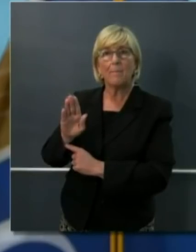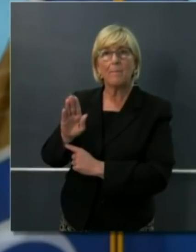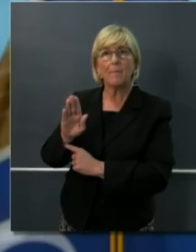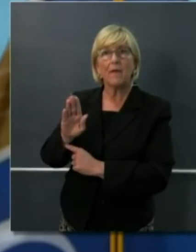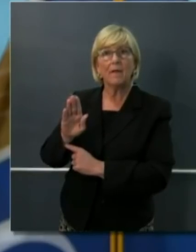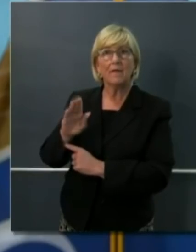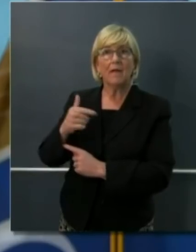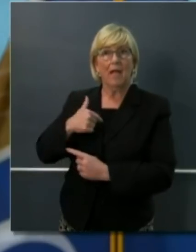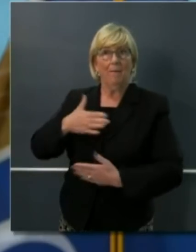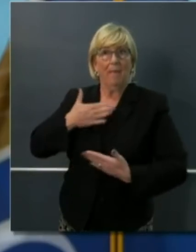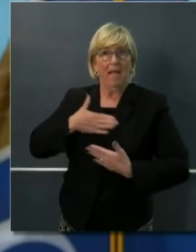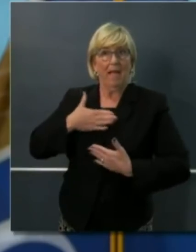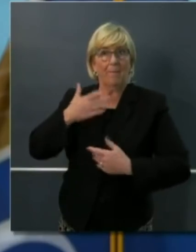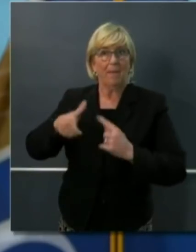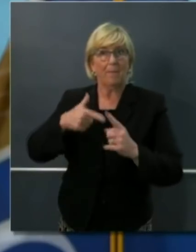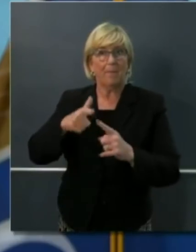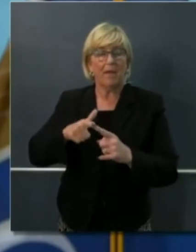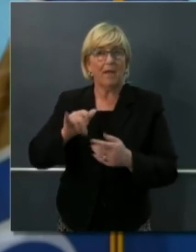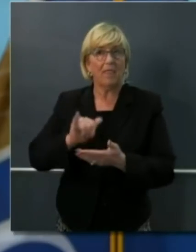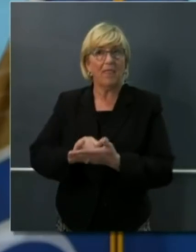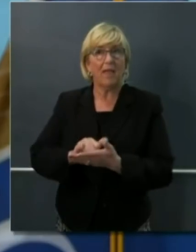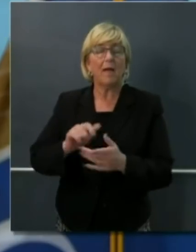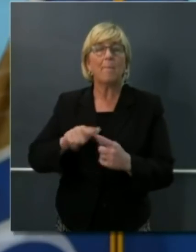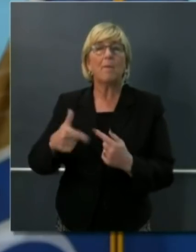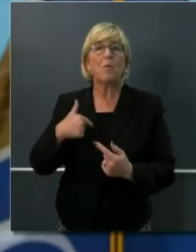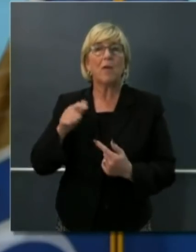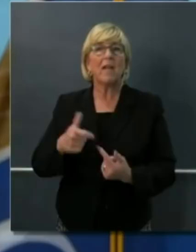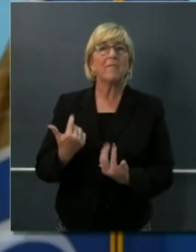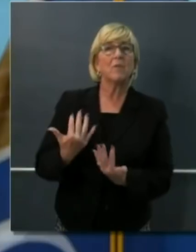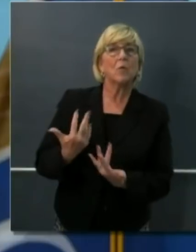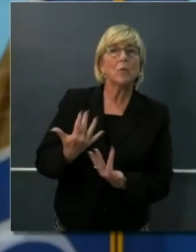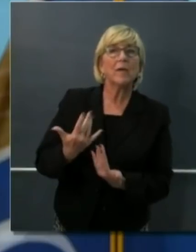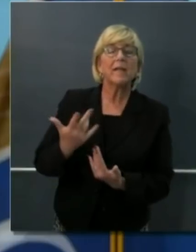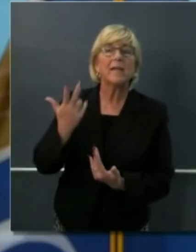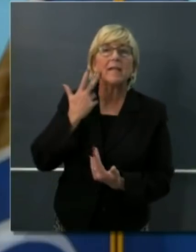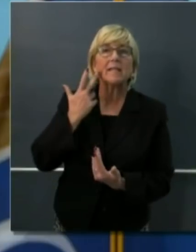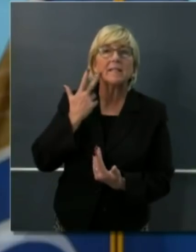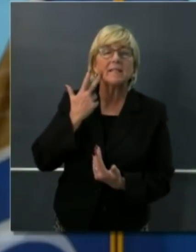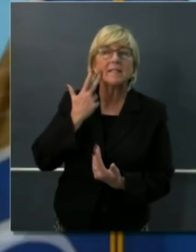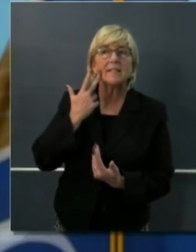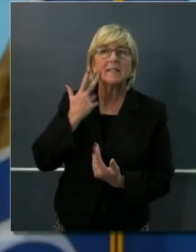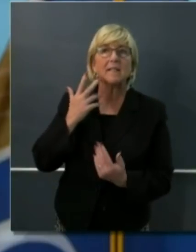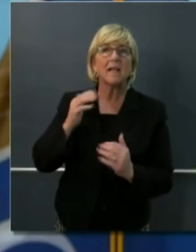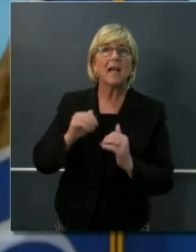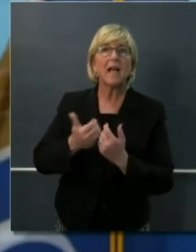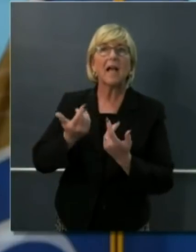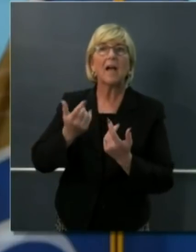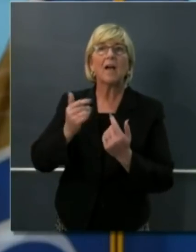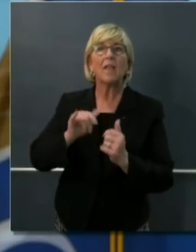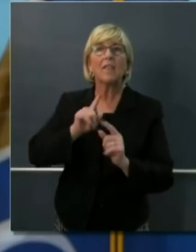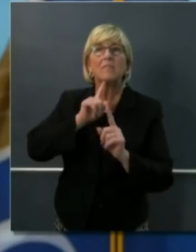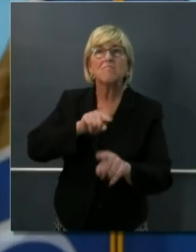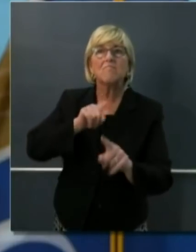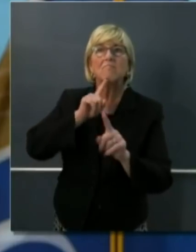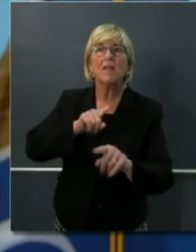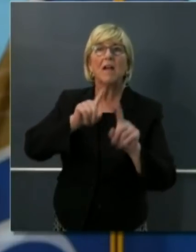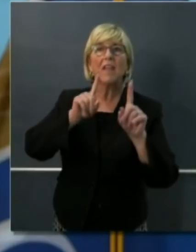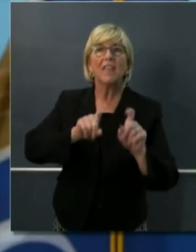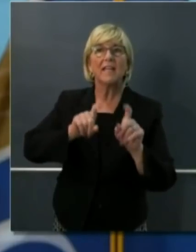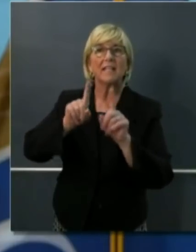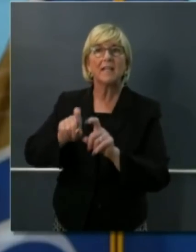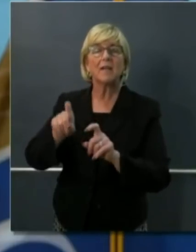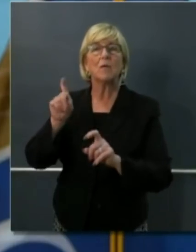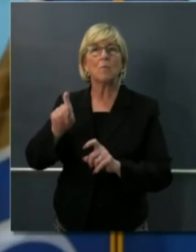all of us as that information comes in, as more peer review is being done in this space, that all of us start